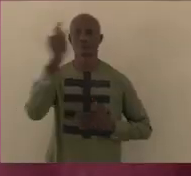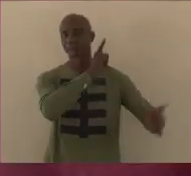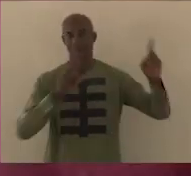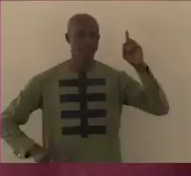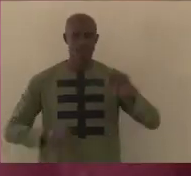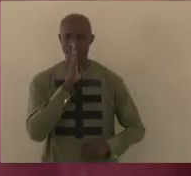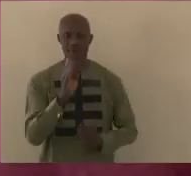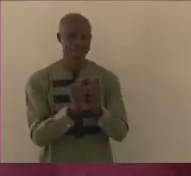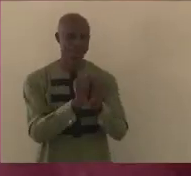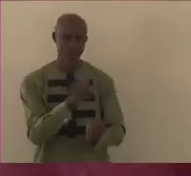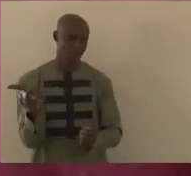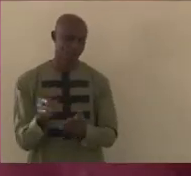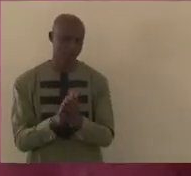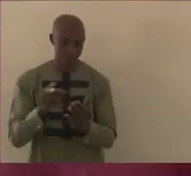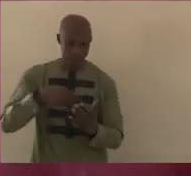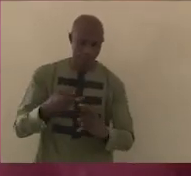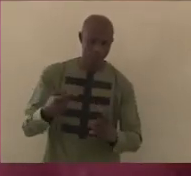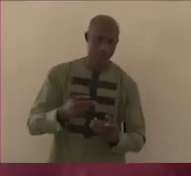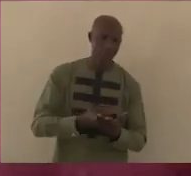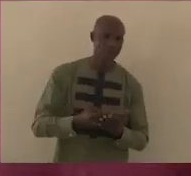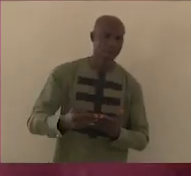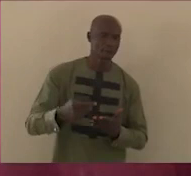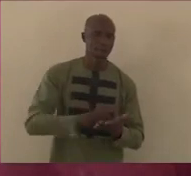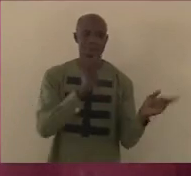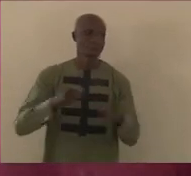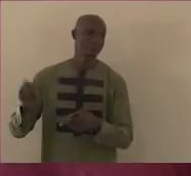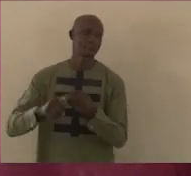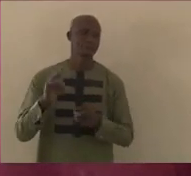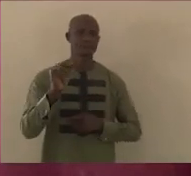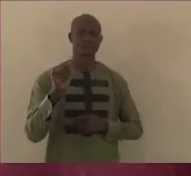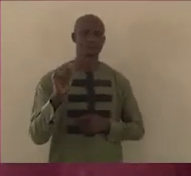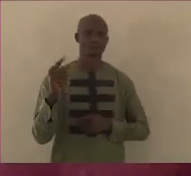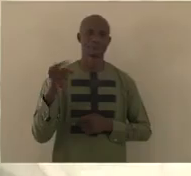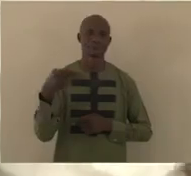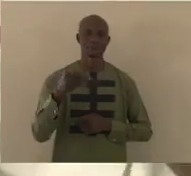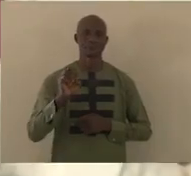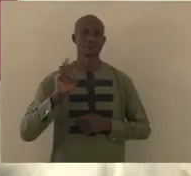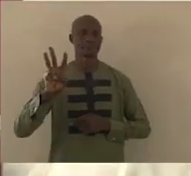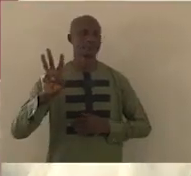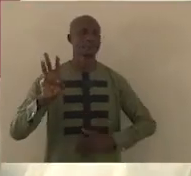The Lord be with you. A reading from the Holy Gospel according to Matthew.